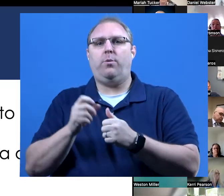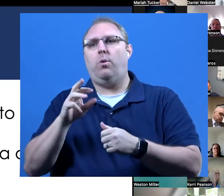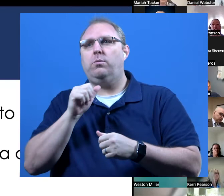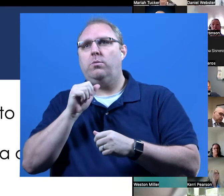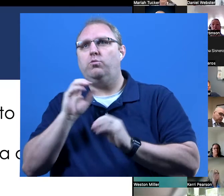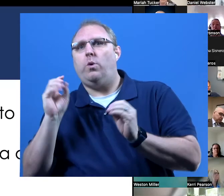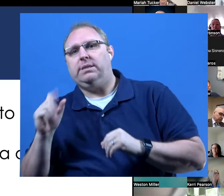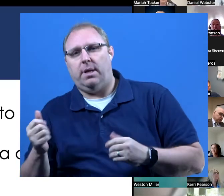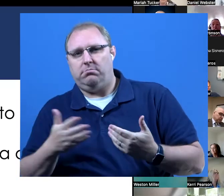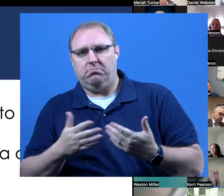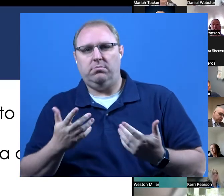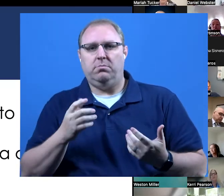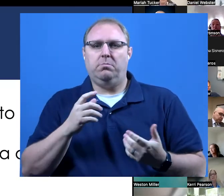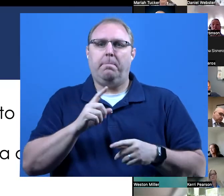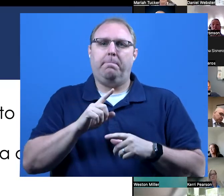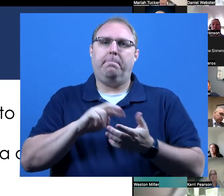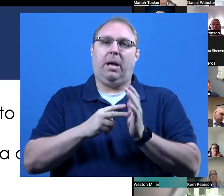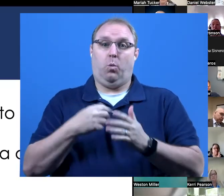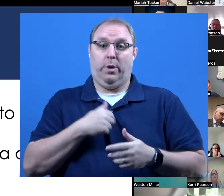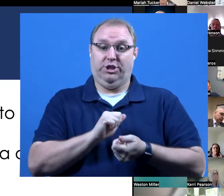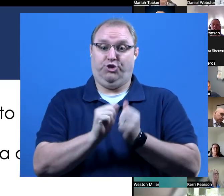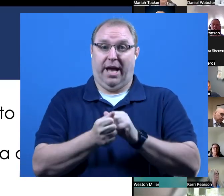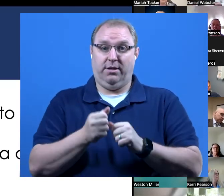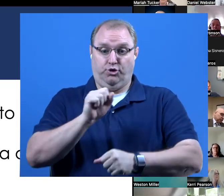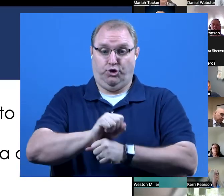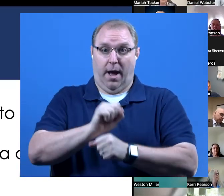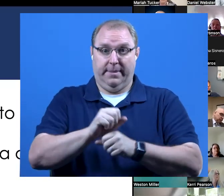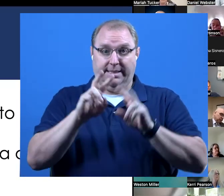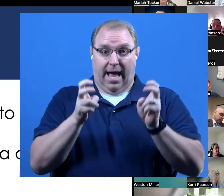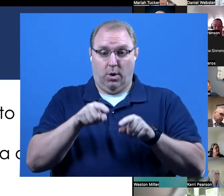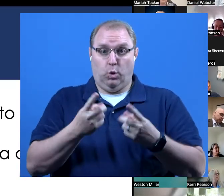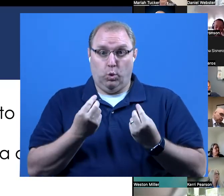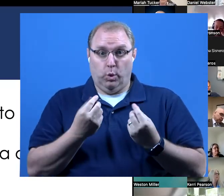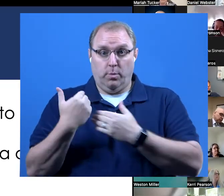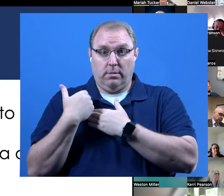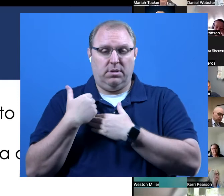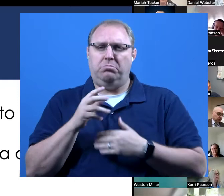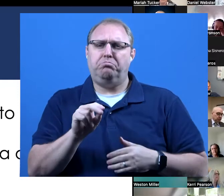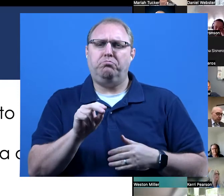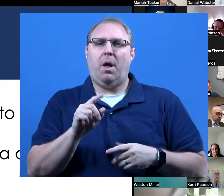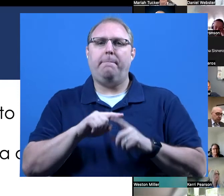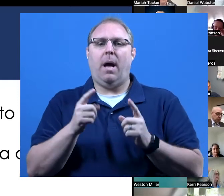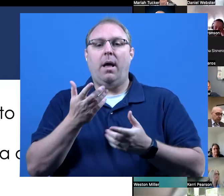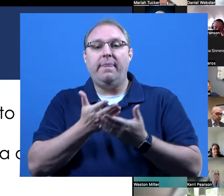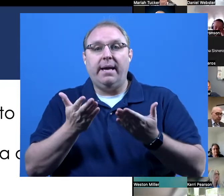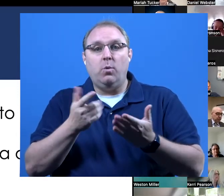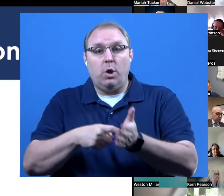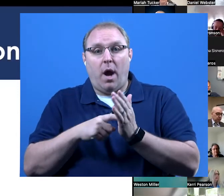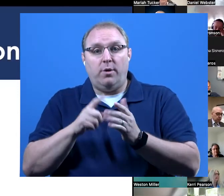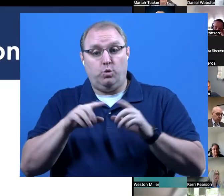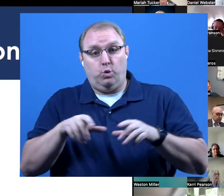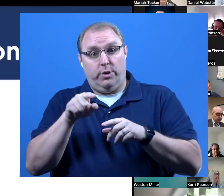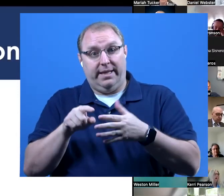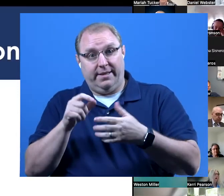underlying parts of the job that allows them to do the job as if they didn't have a disability. That's what really an accommodation is